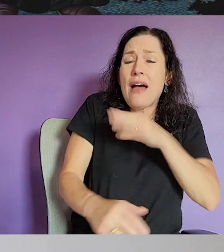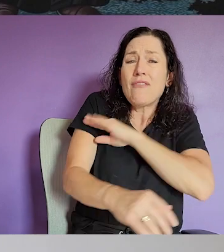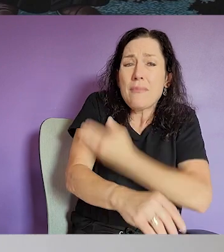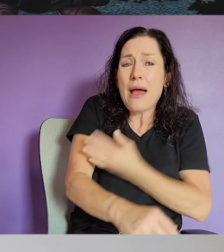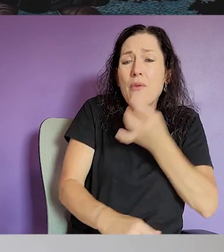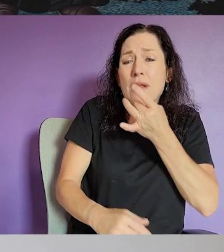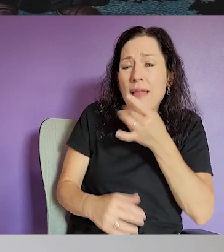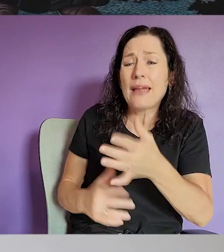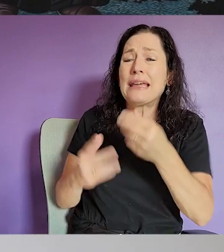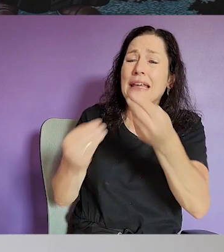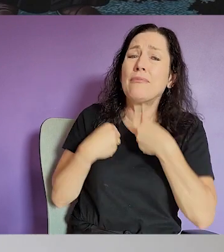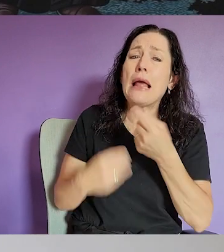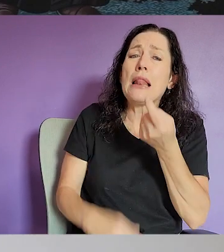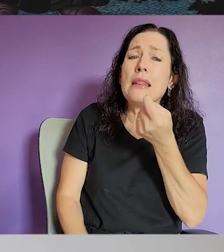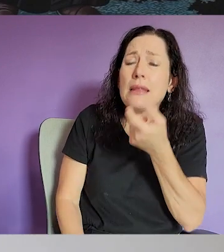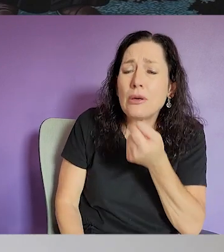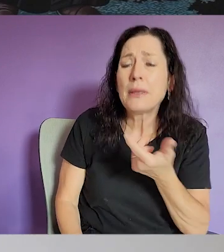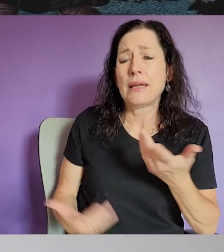given?